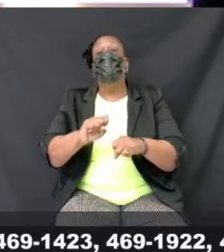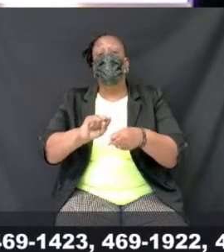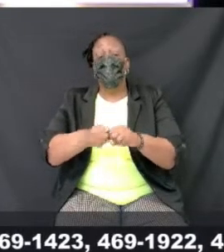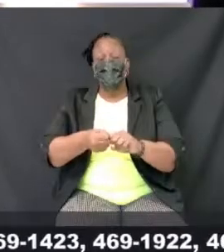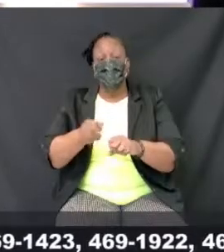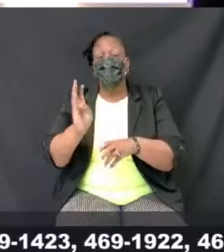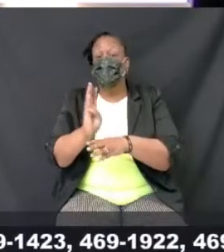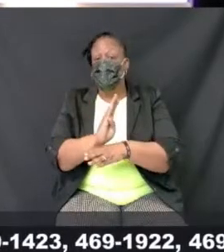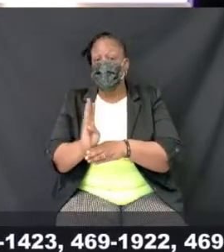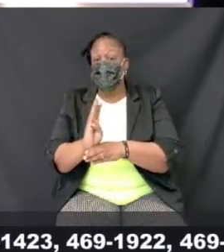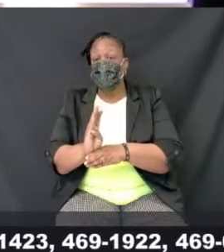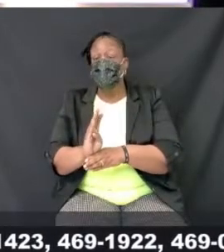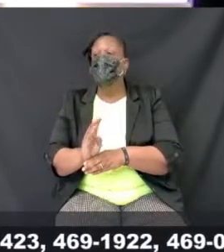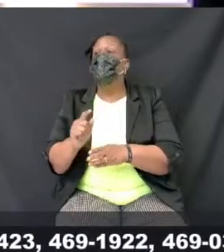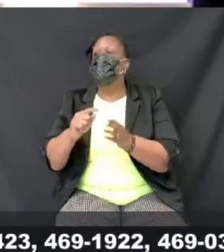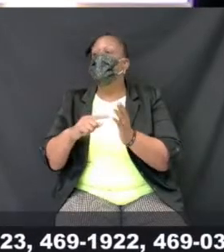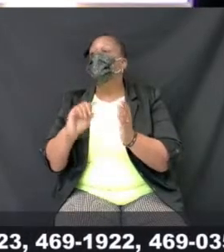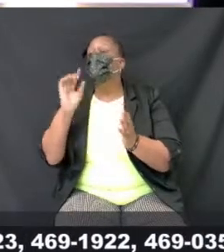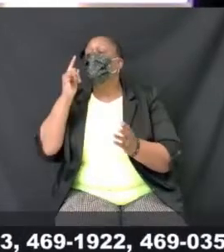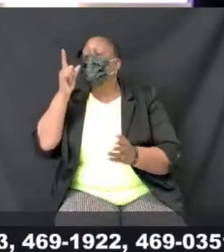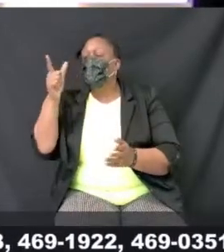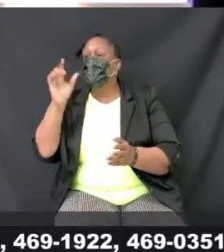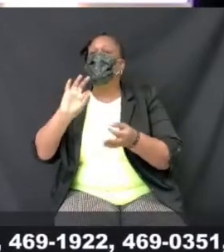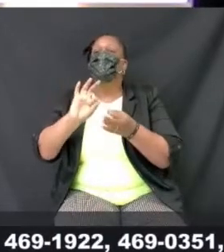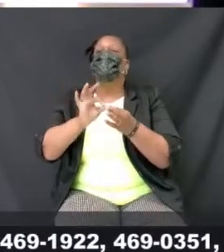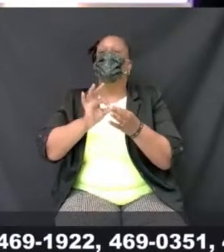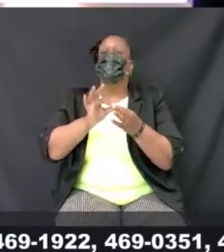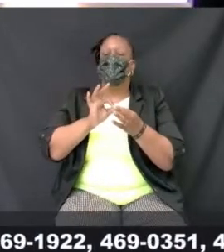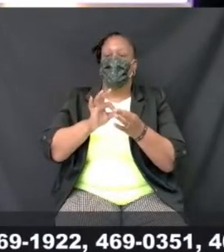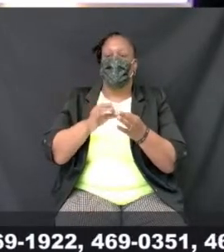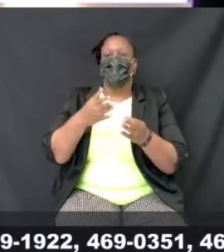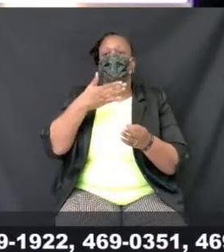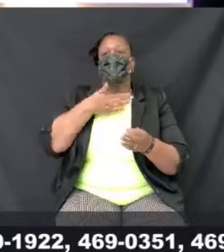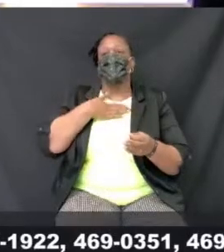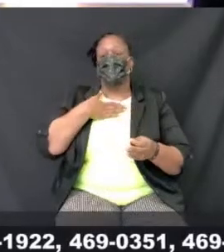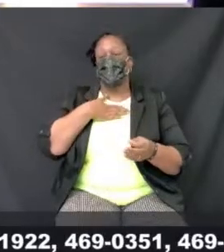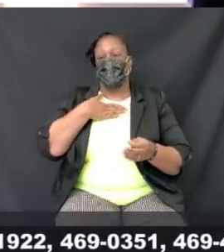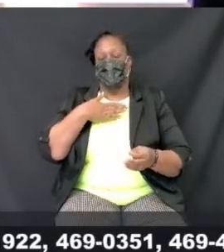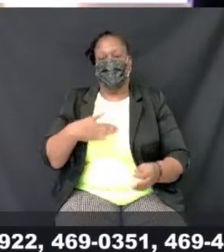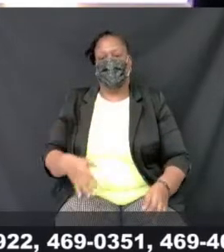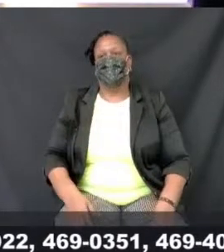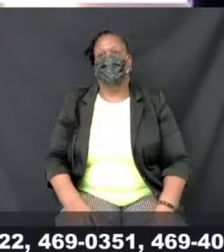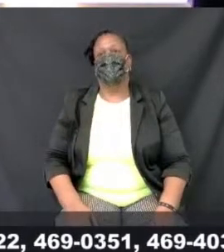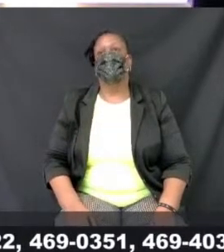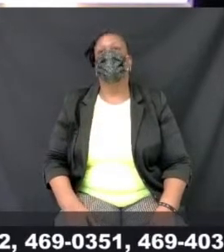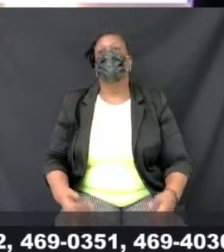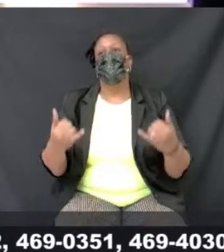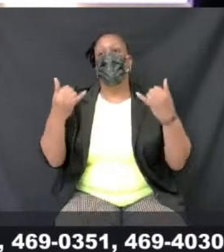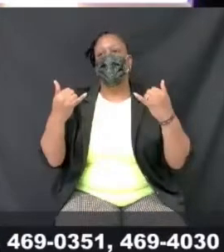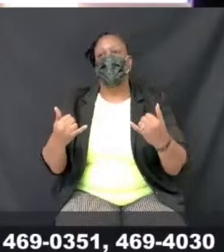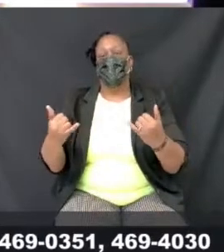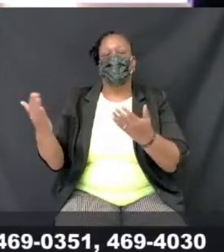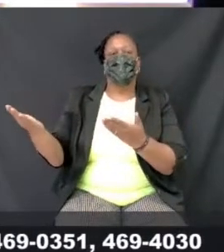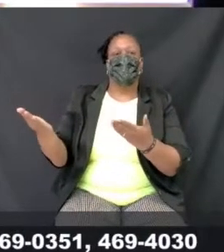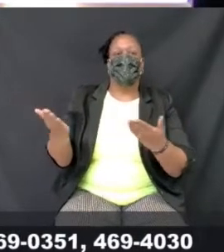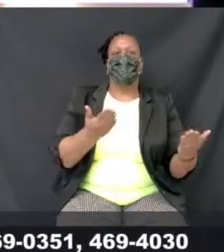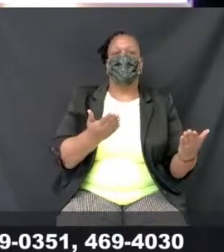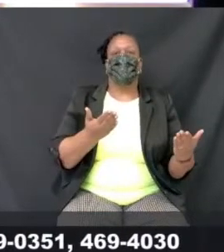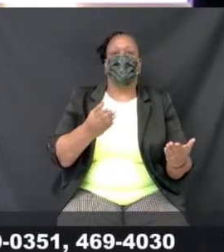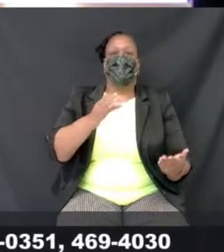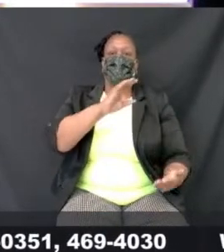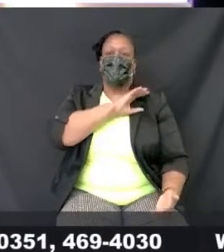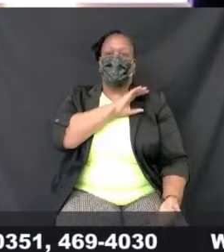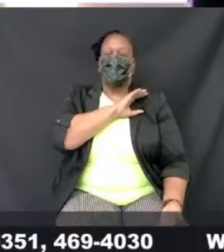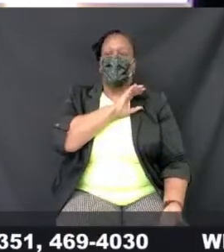those to get them fixed as well. I want to invite now the Superintendent of Police, Mr.